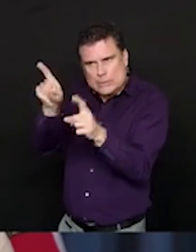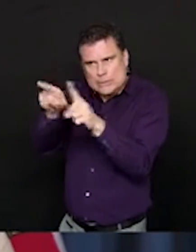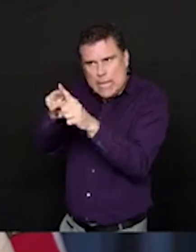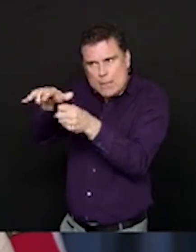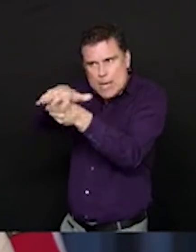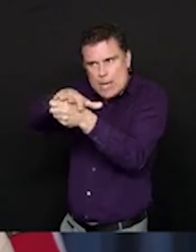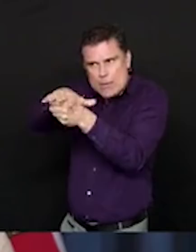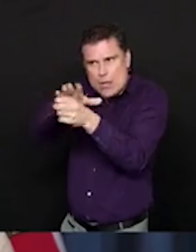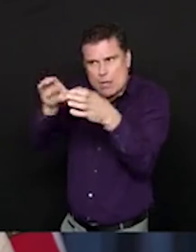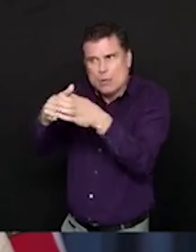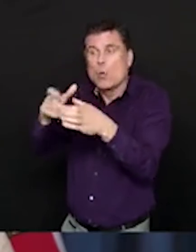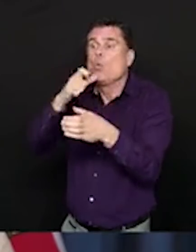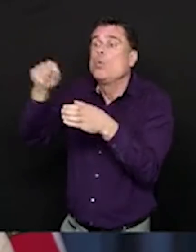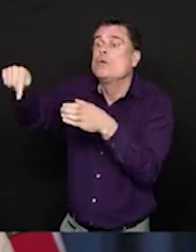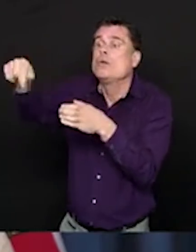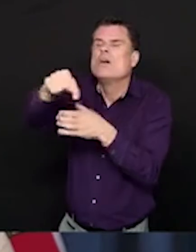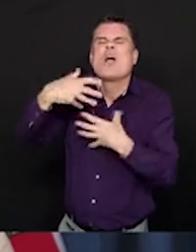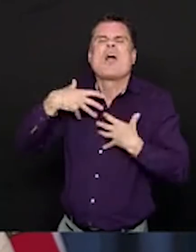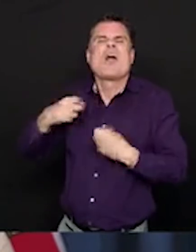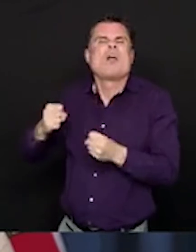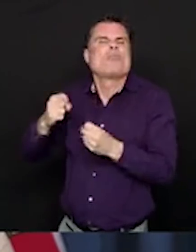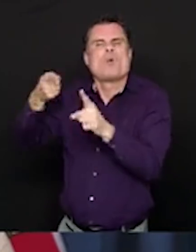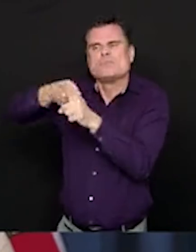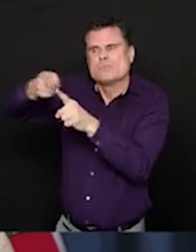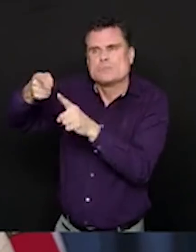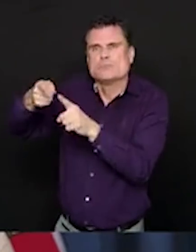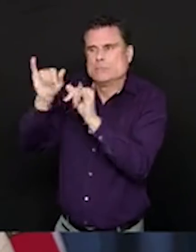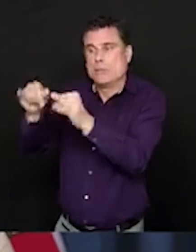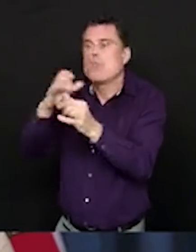similar analogy that we use in the field. And